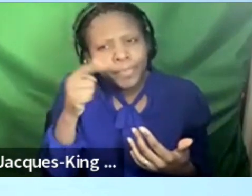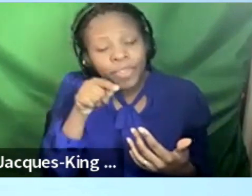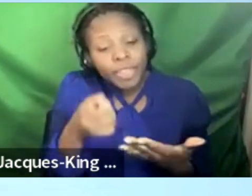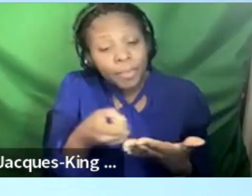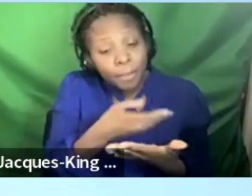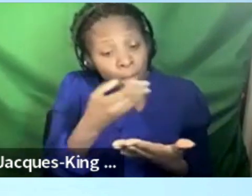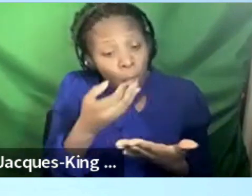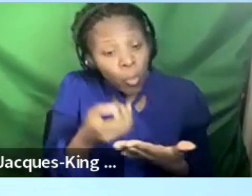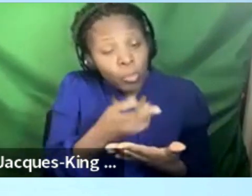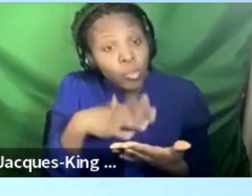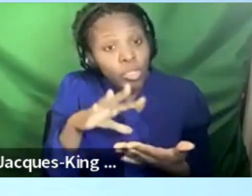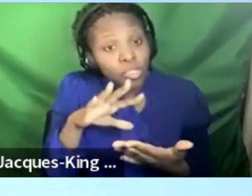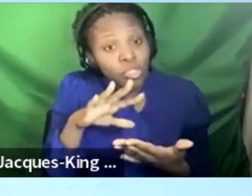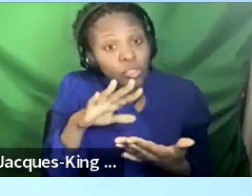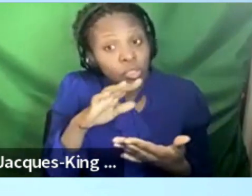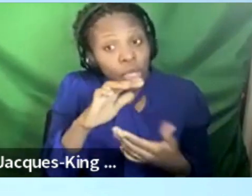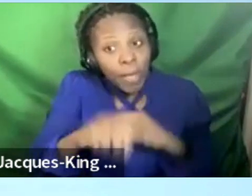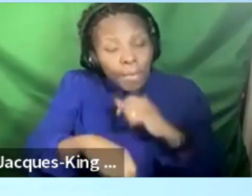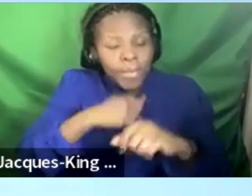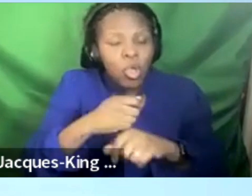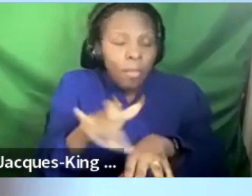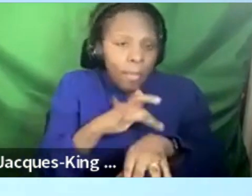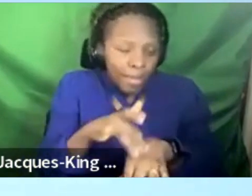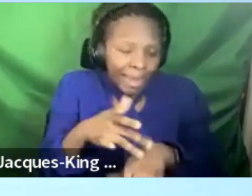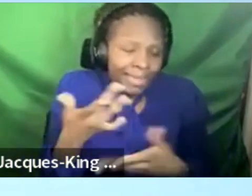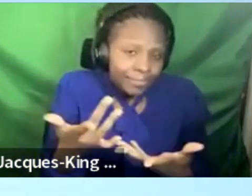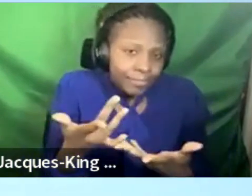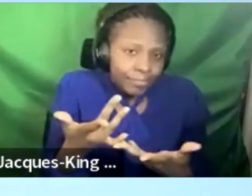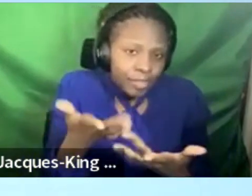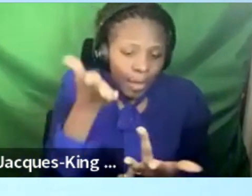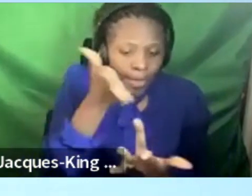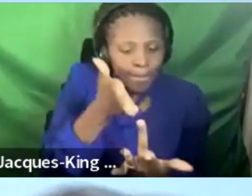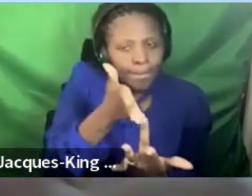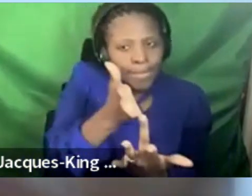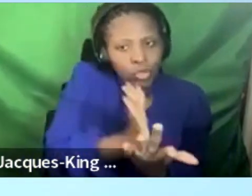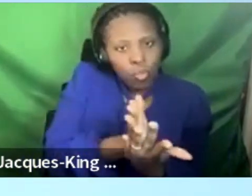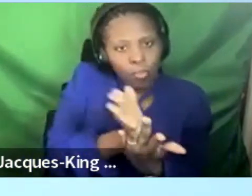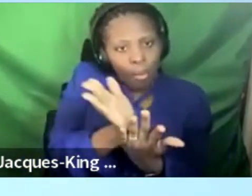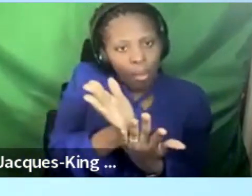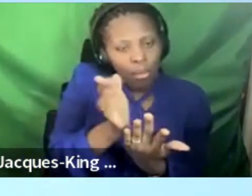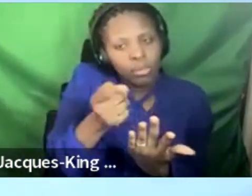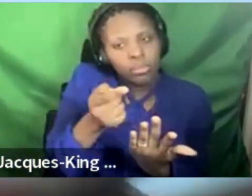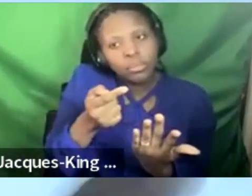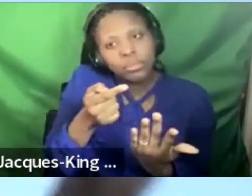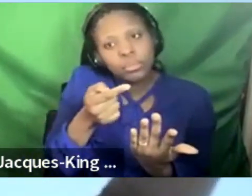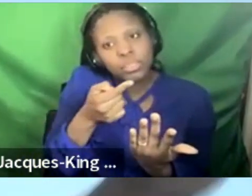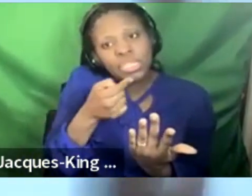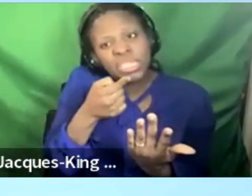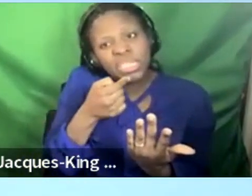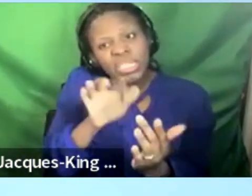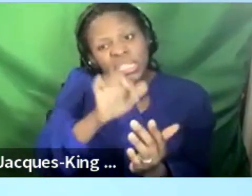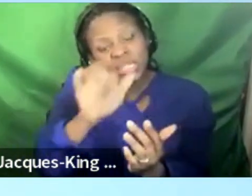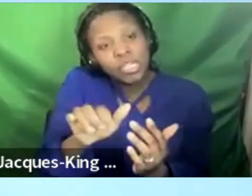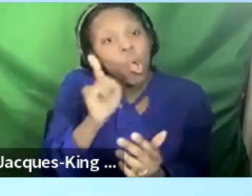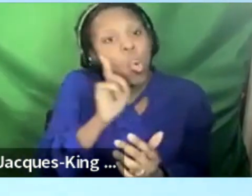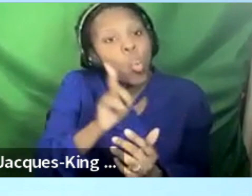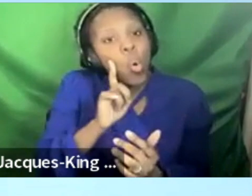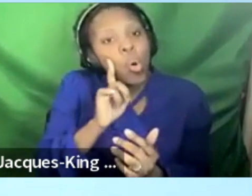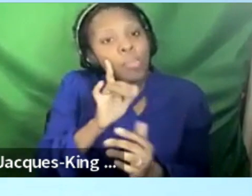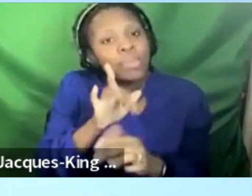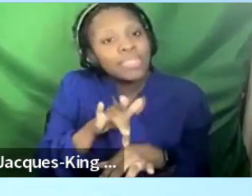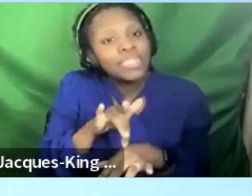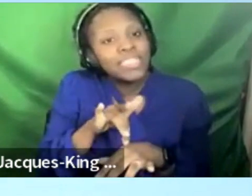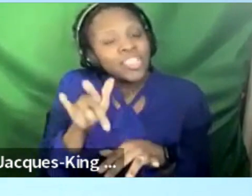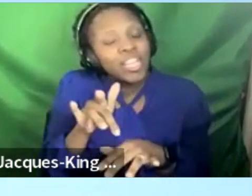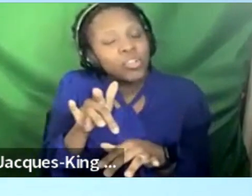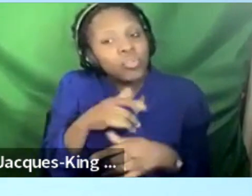here. And like, how do I, someone who loves this, how do I navigate through potential misogyny in this